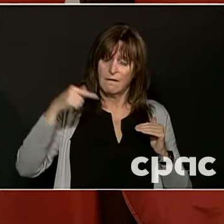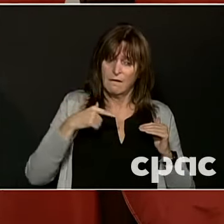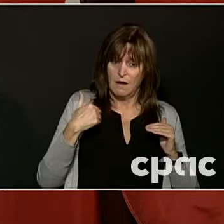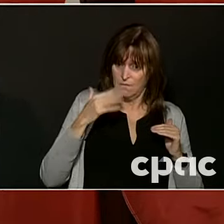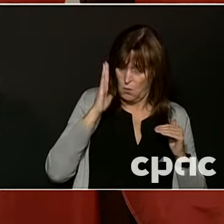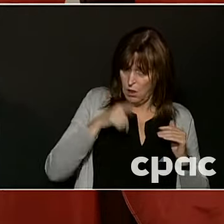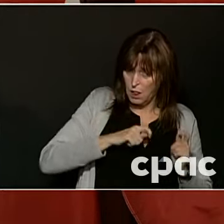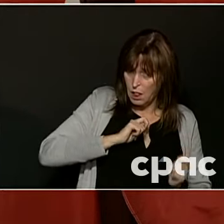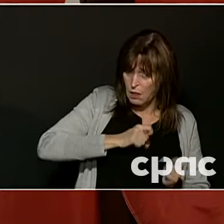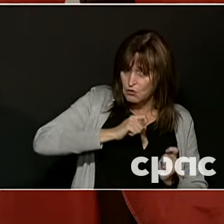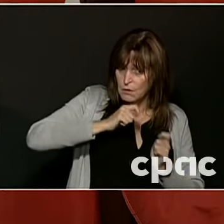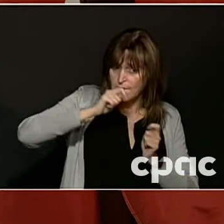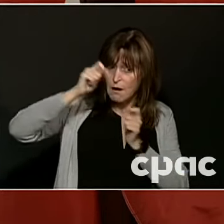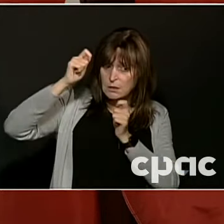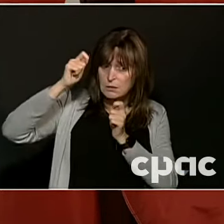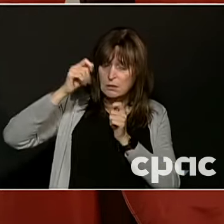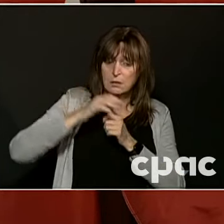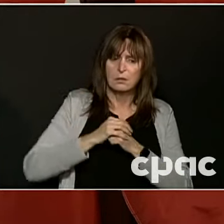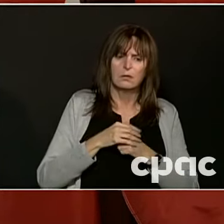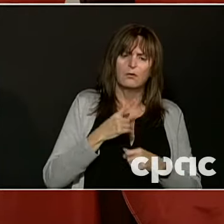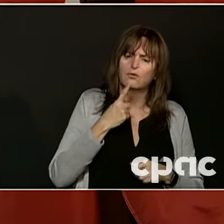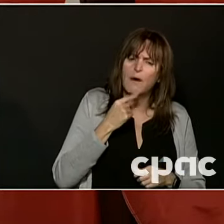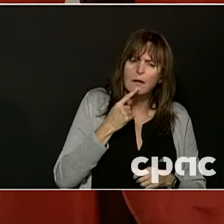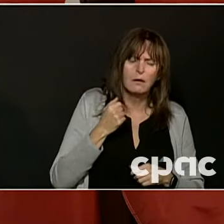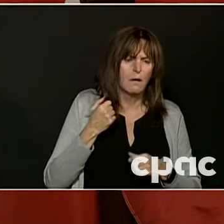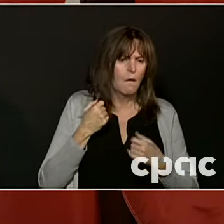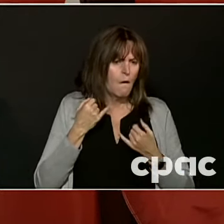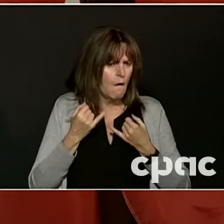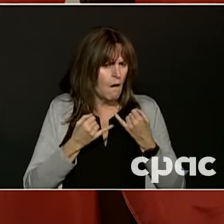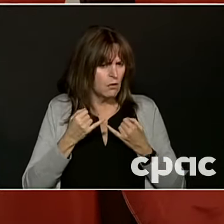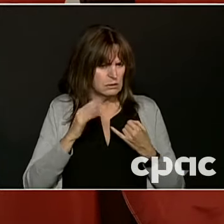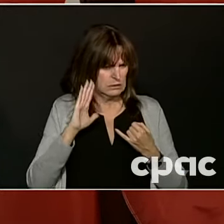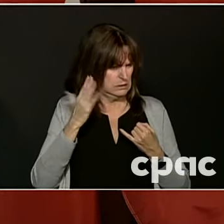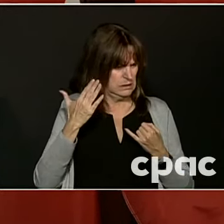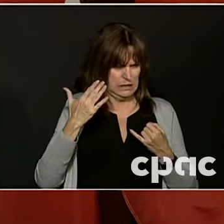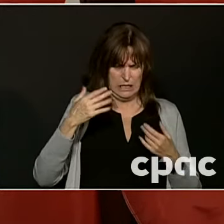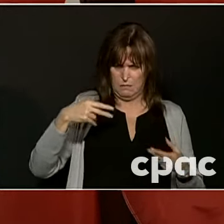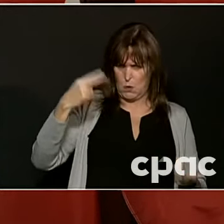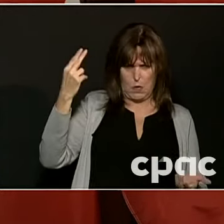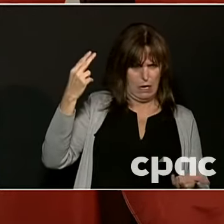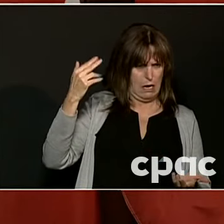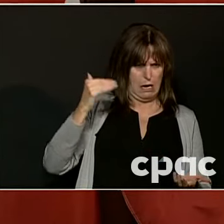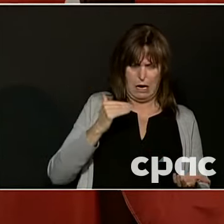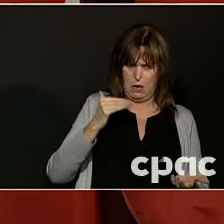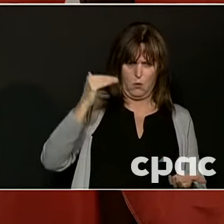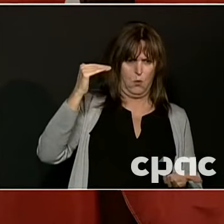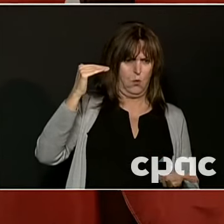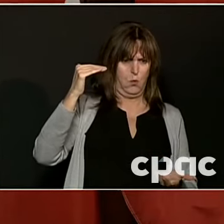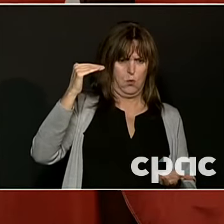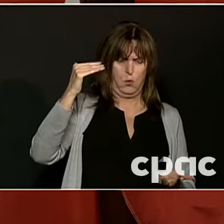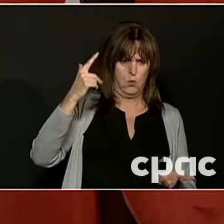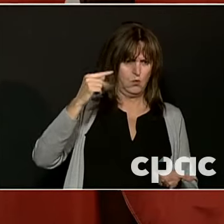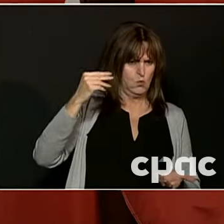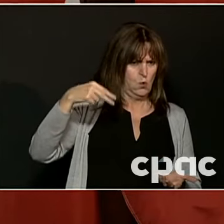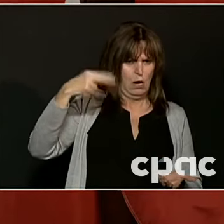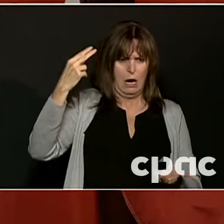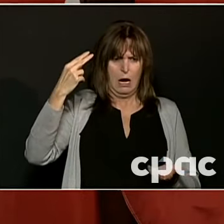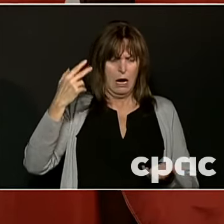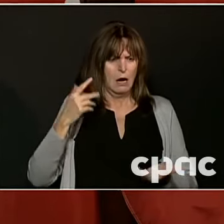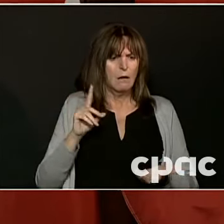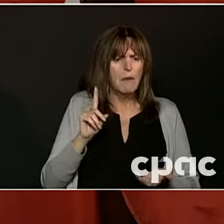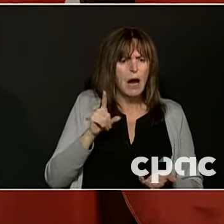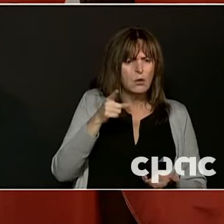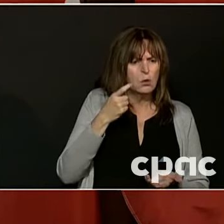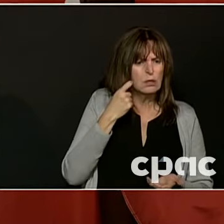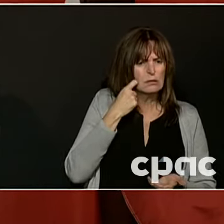orange or levels that just seem so high? We just heard from Dr. Brown about the need for early intervention if